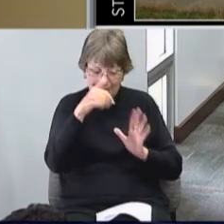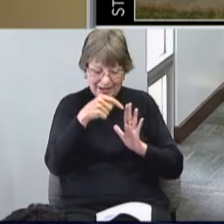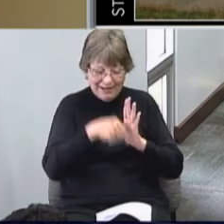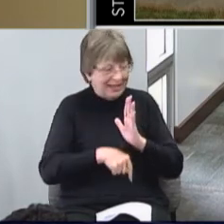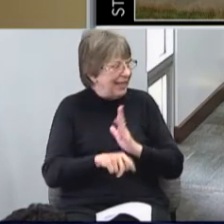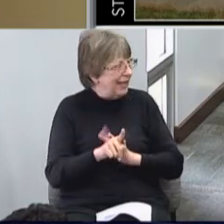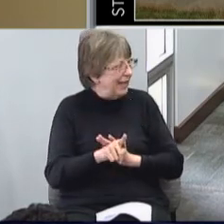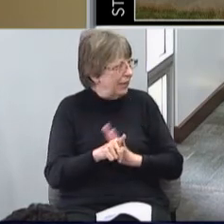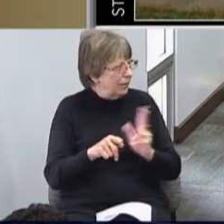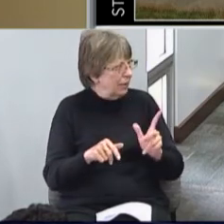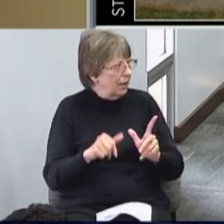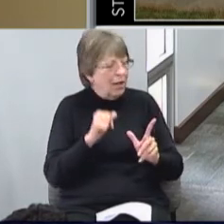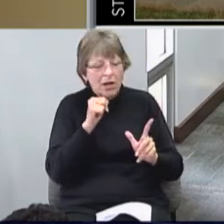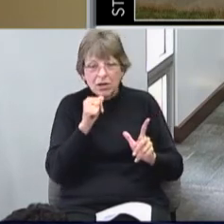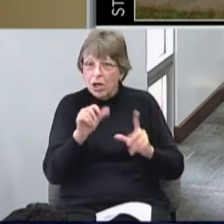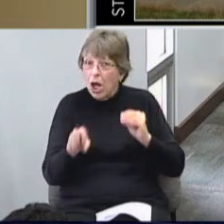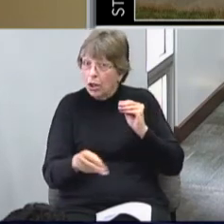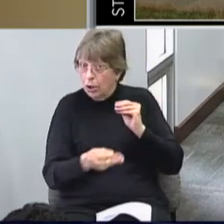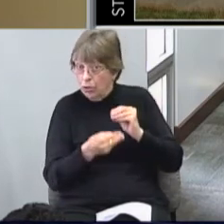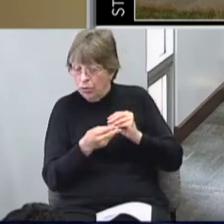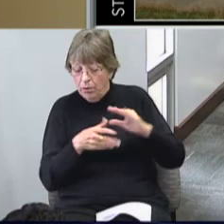non-contributing garage at the rear of the structure.